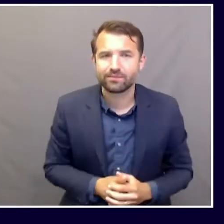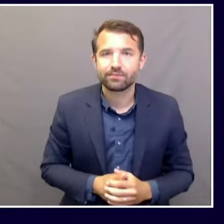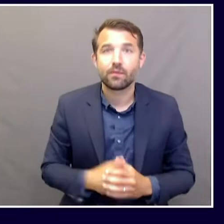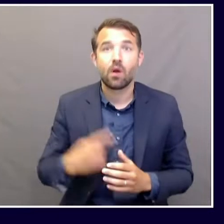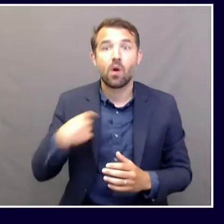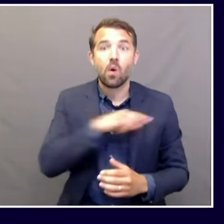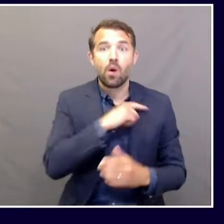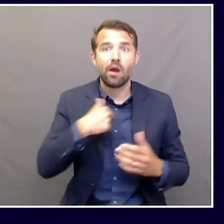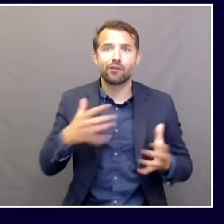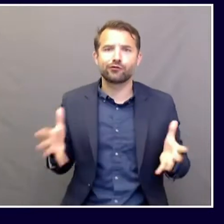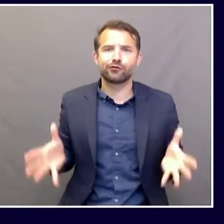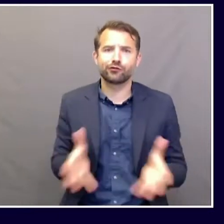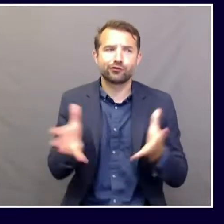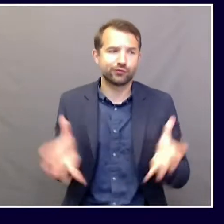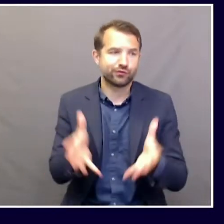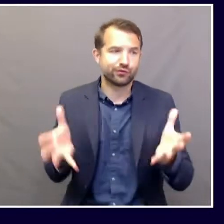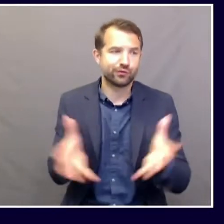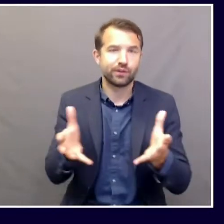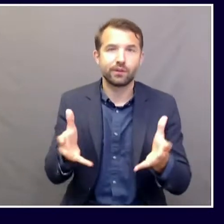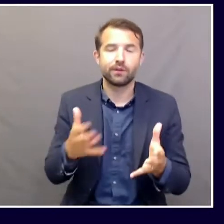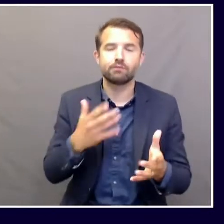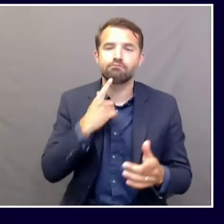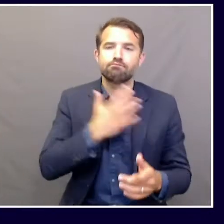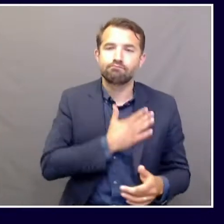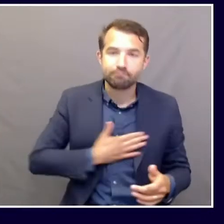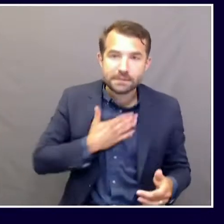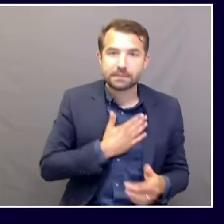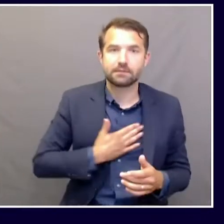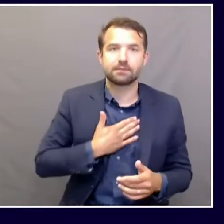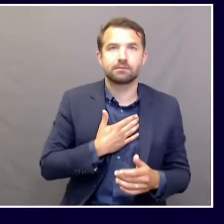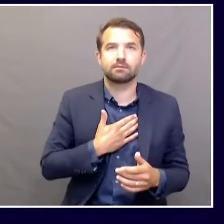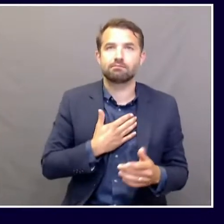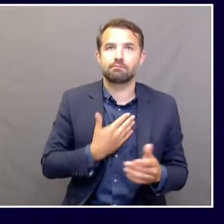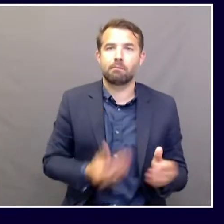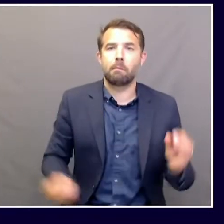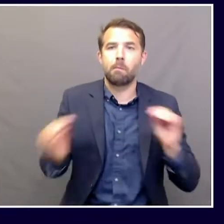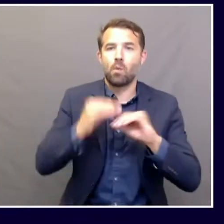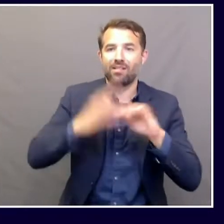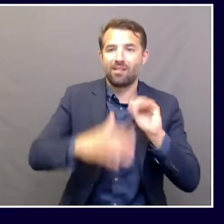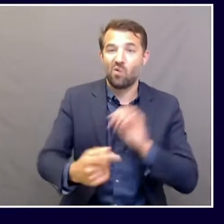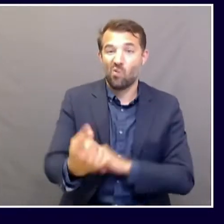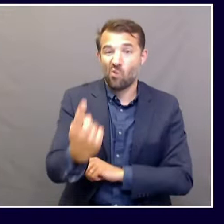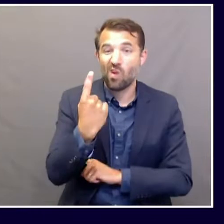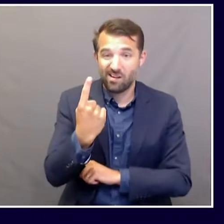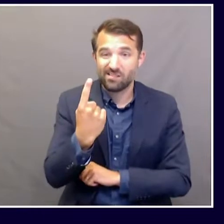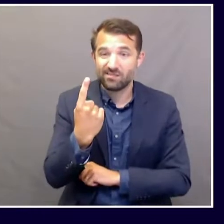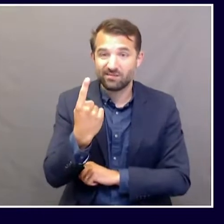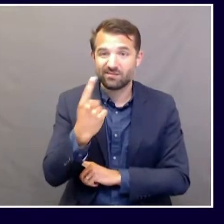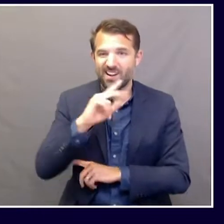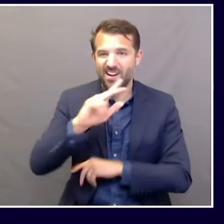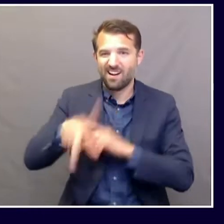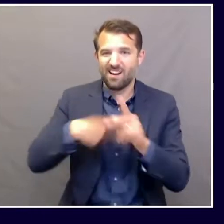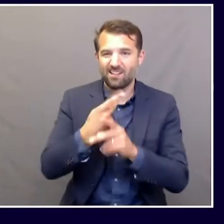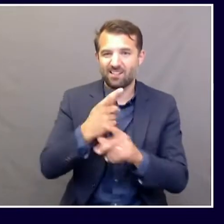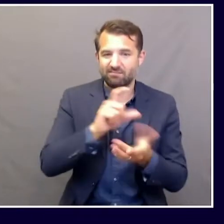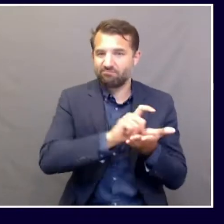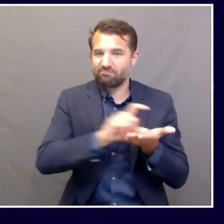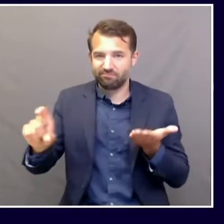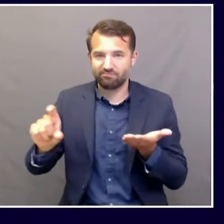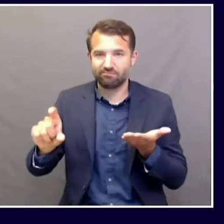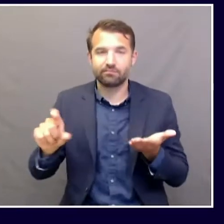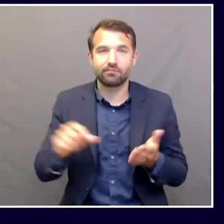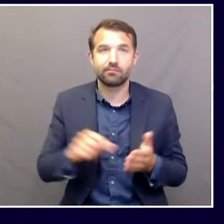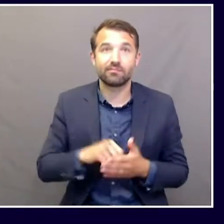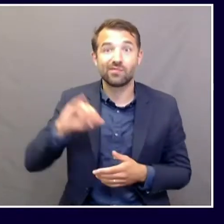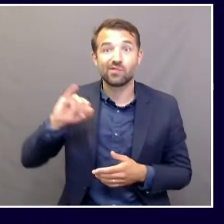offer more than one vaccine. So for example, the large-scale vaccination site operated in partnership with the York County